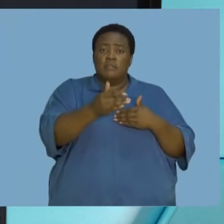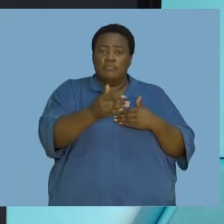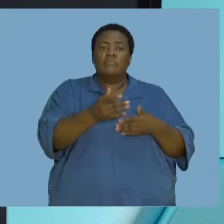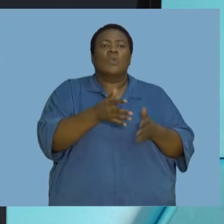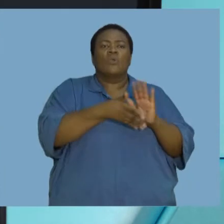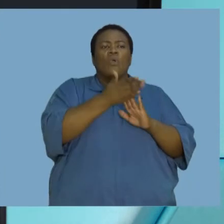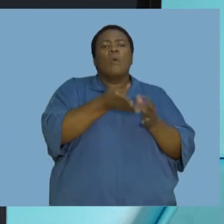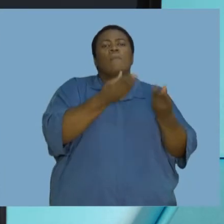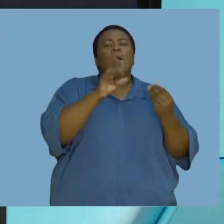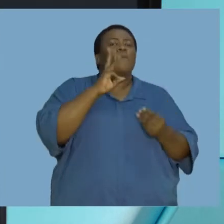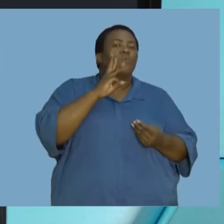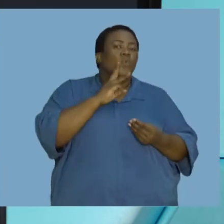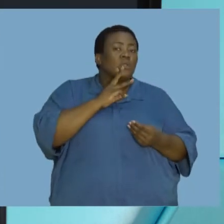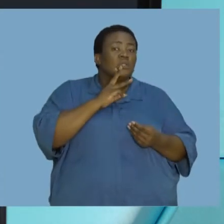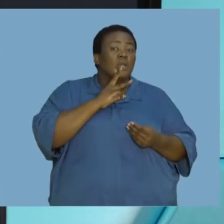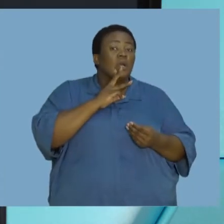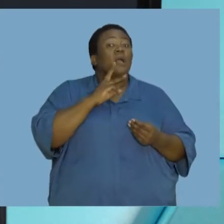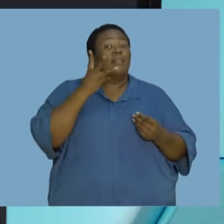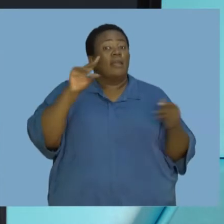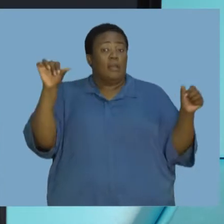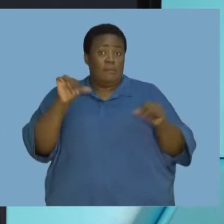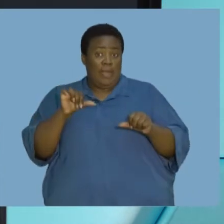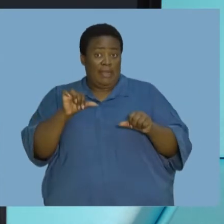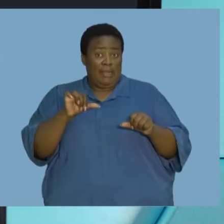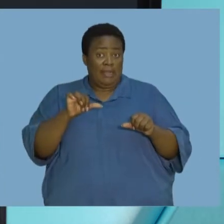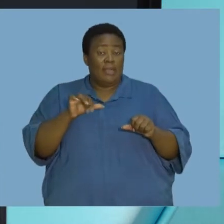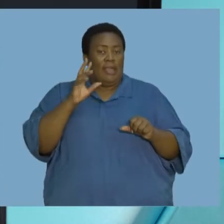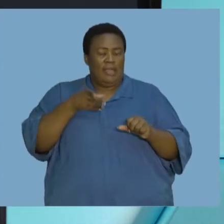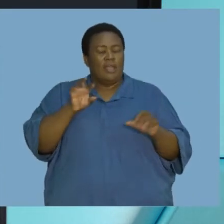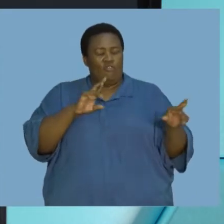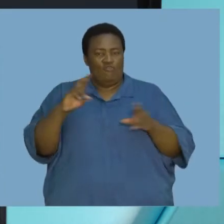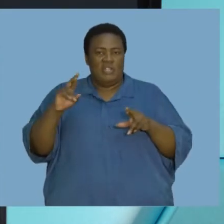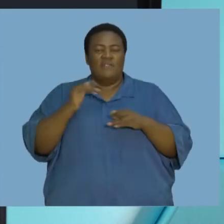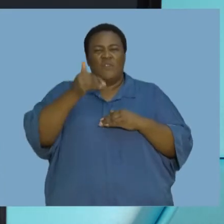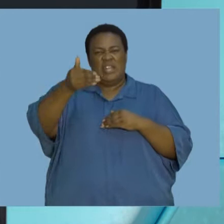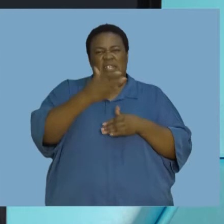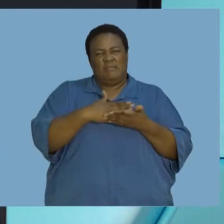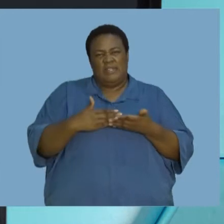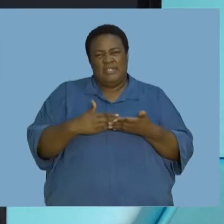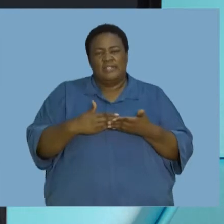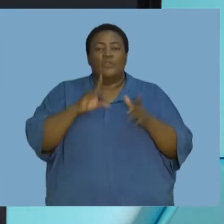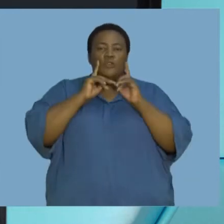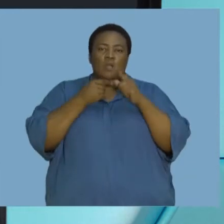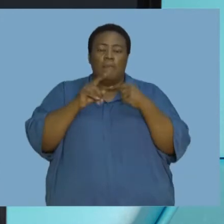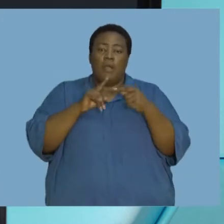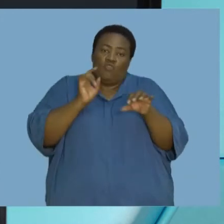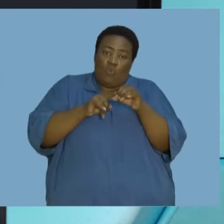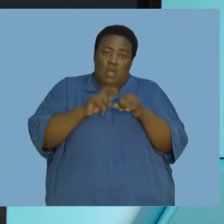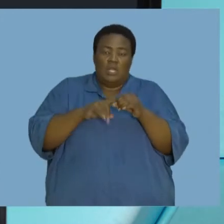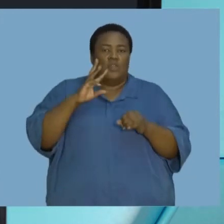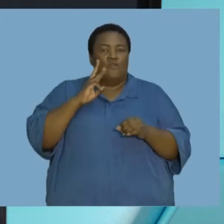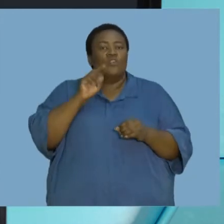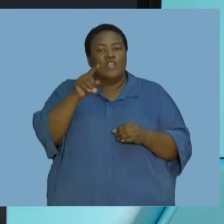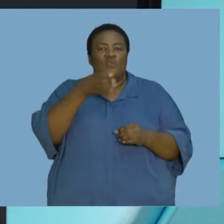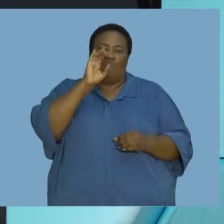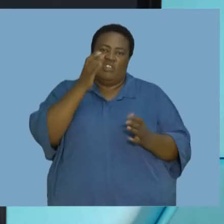this segment, have a good glass of nice portable water, get back at the end hydrated and ready for our next segment where we